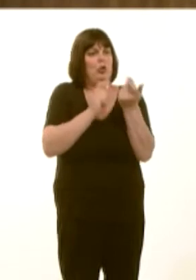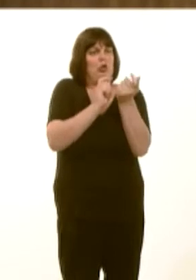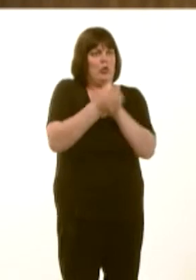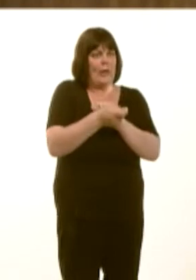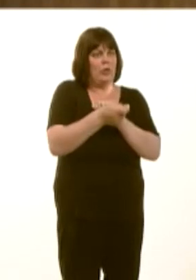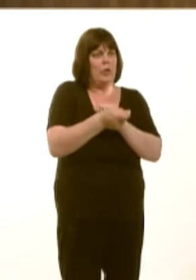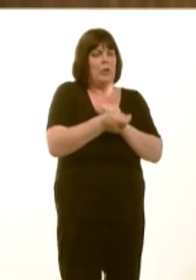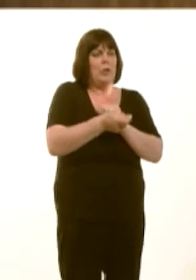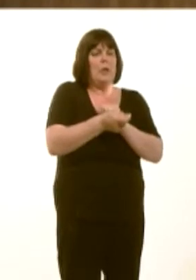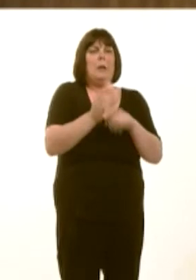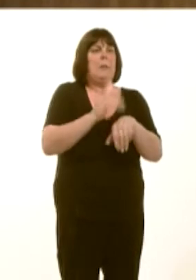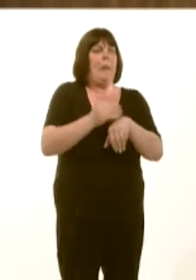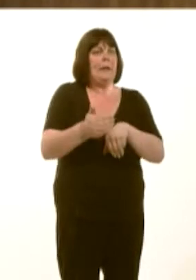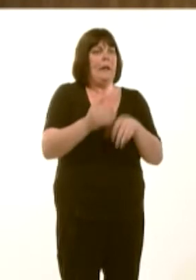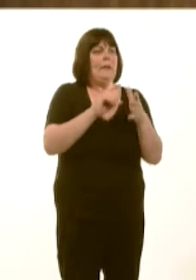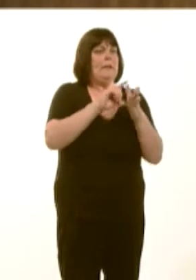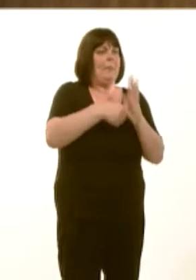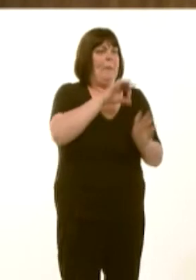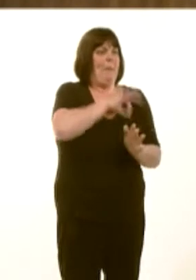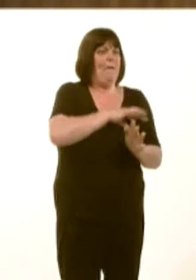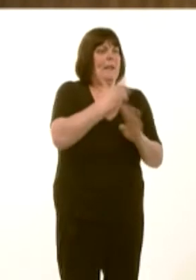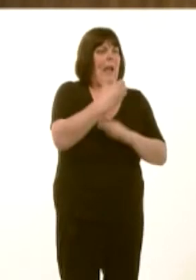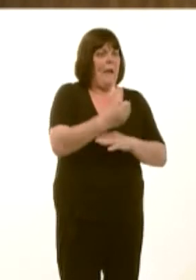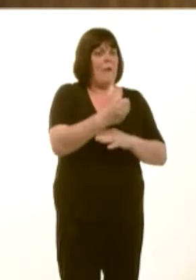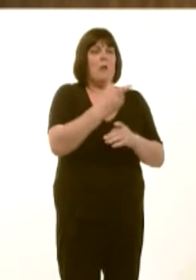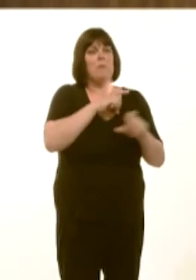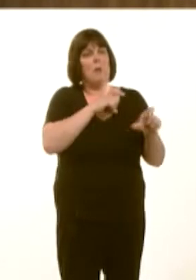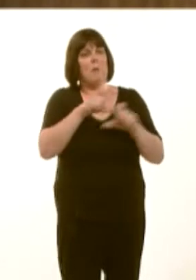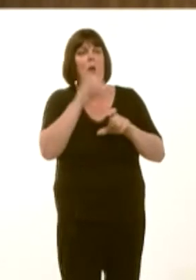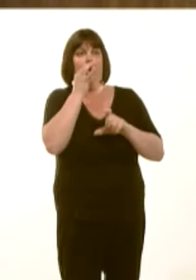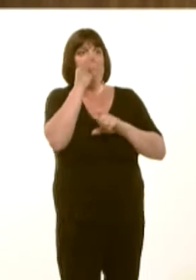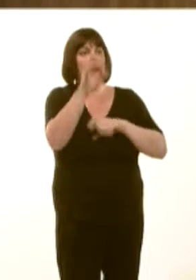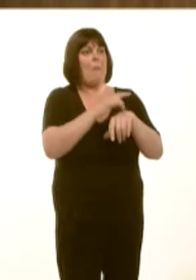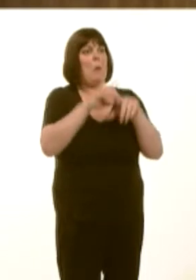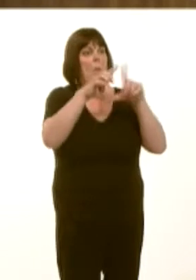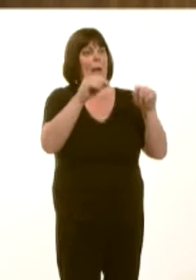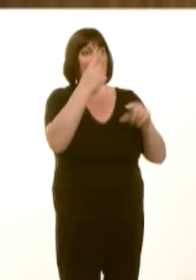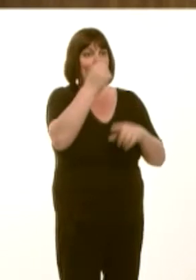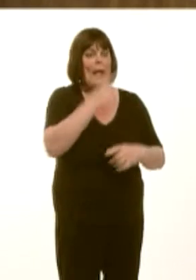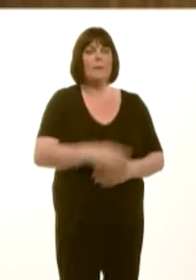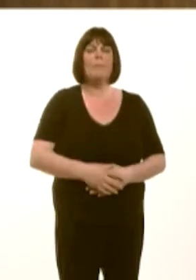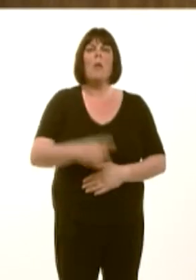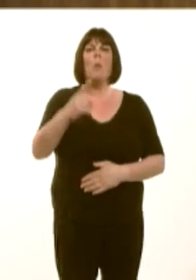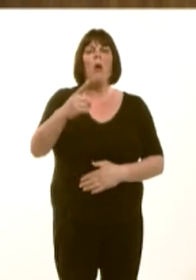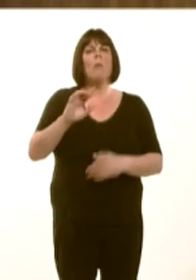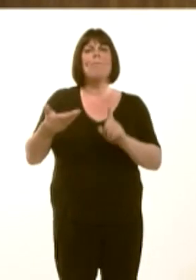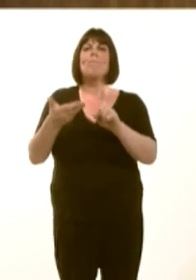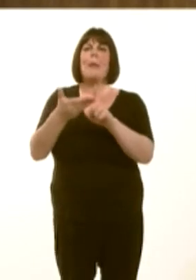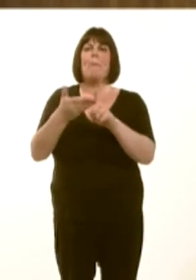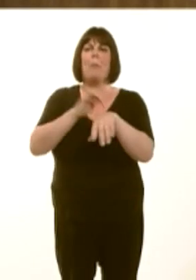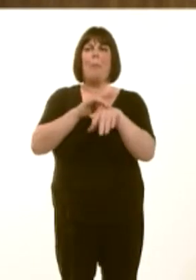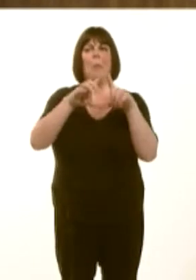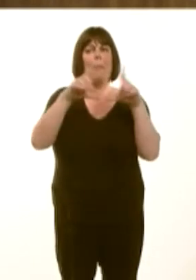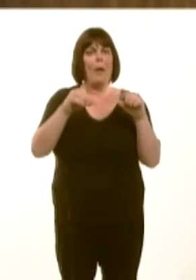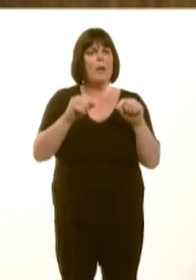as disability benefit becomes ever harder to obtain, we have to ensure that the blue badge scheme doesn't have unintended consequences, and that's why, of course, the